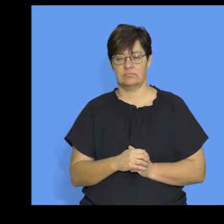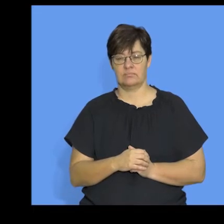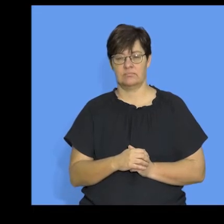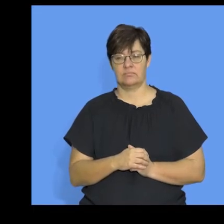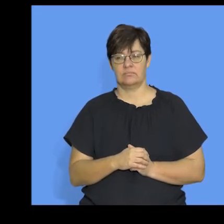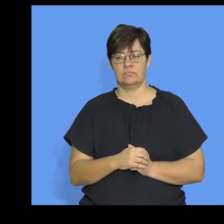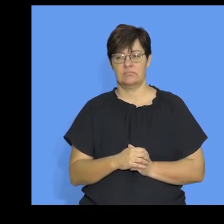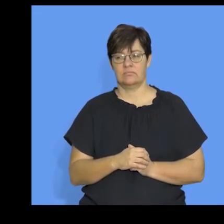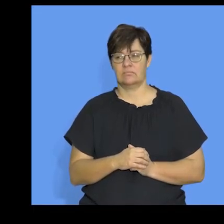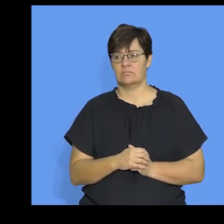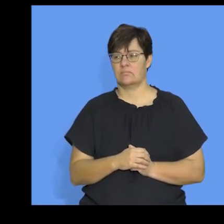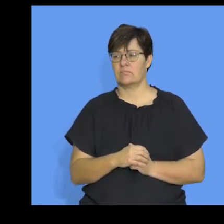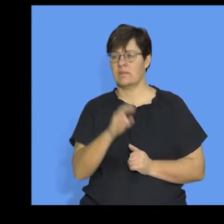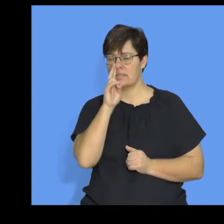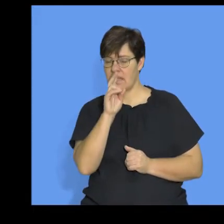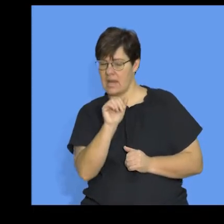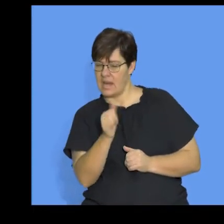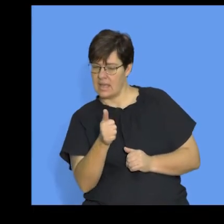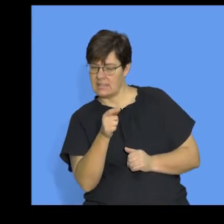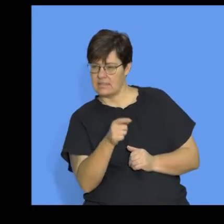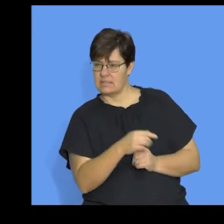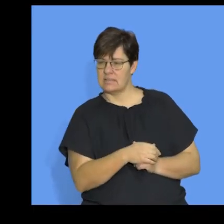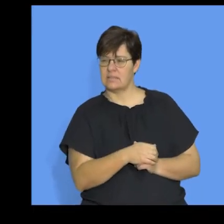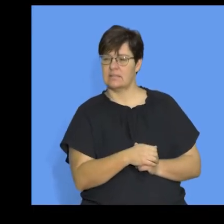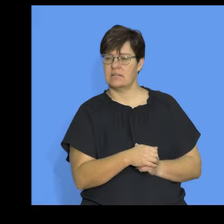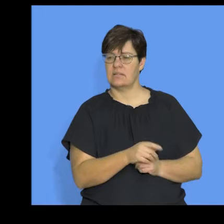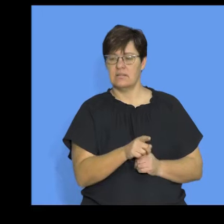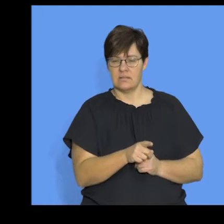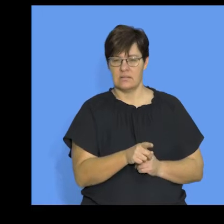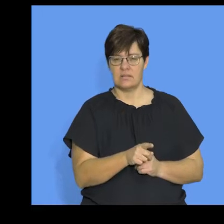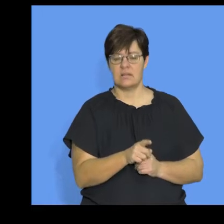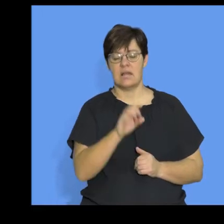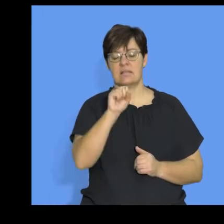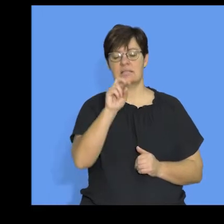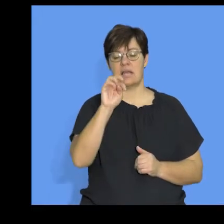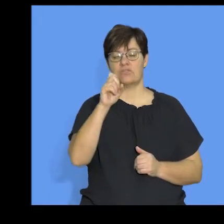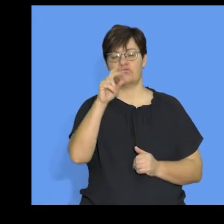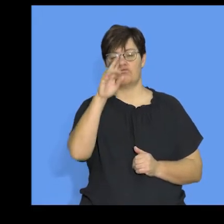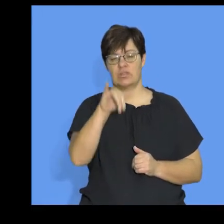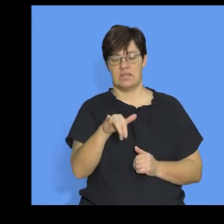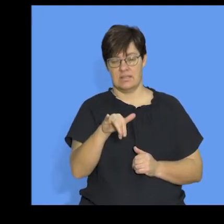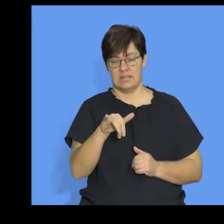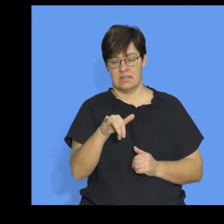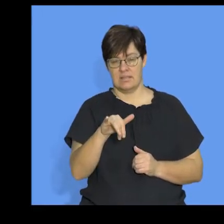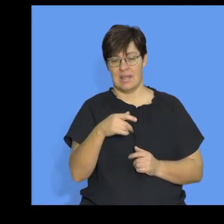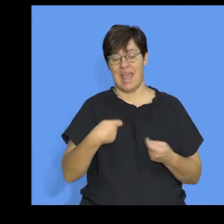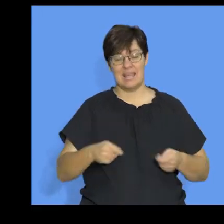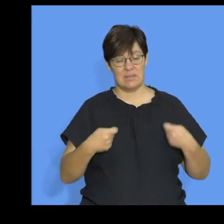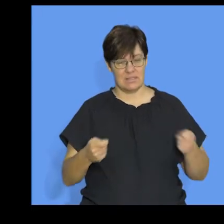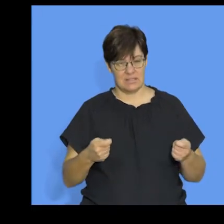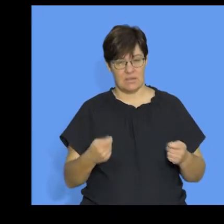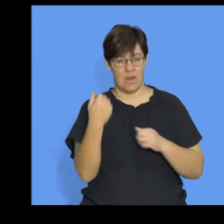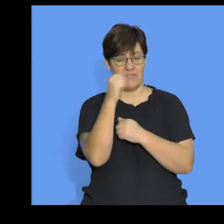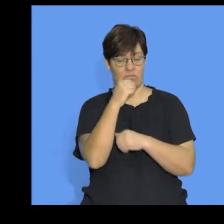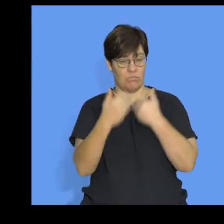then I can see the next item that I need there will be my sundry expenses in the manufacturing process, which will be